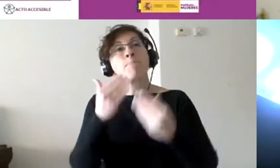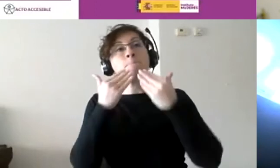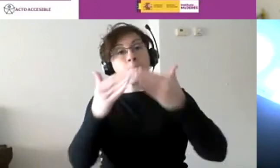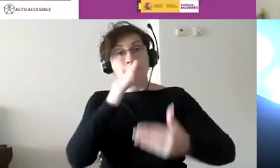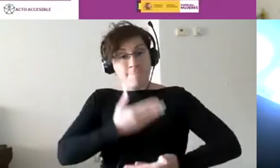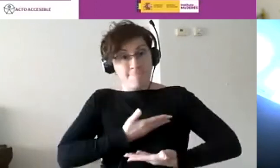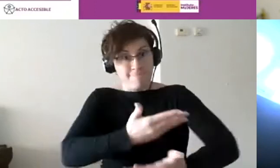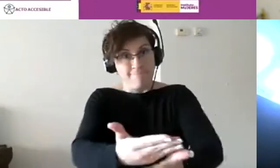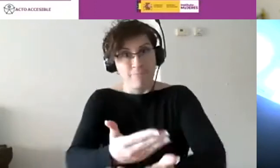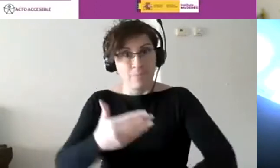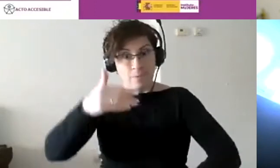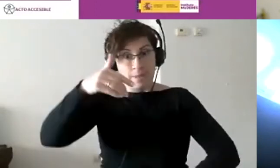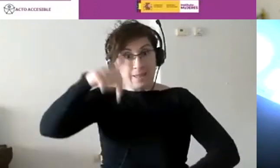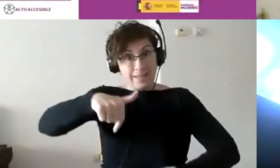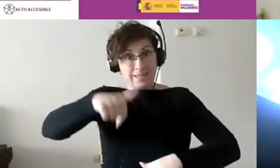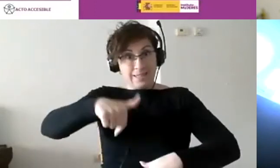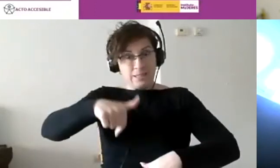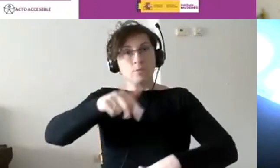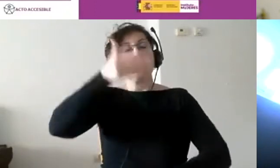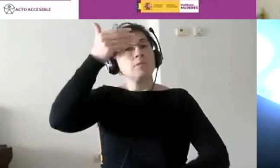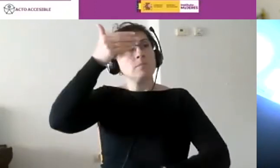disabilities, for kids with disabilities.